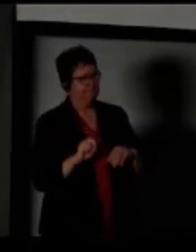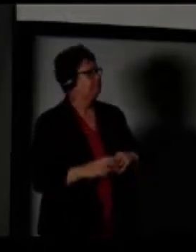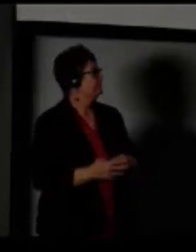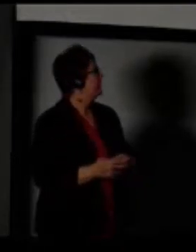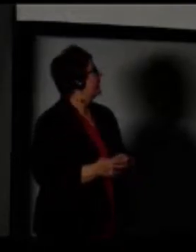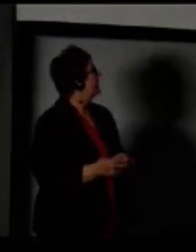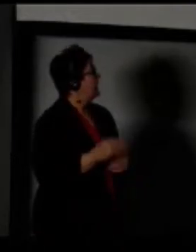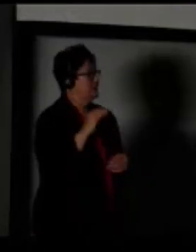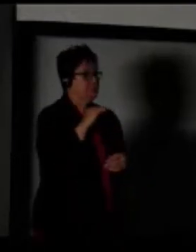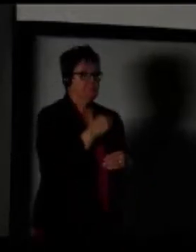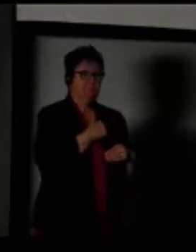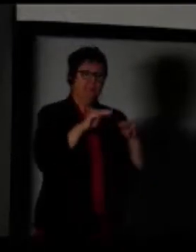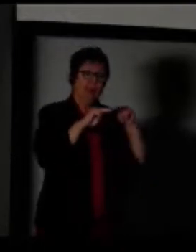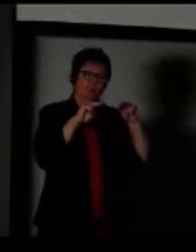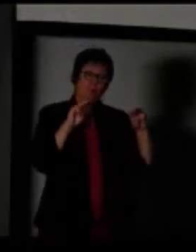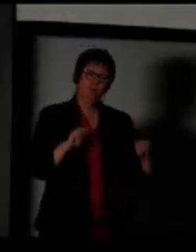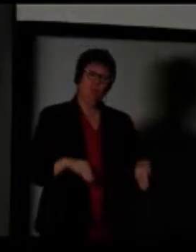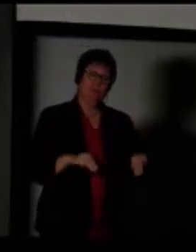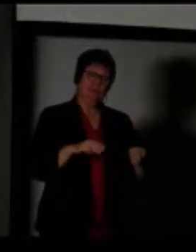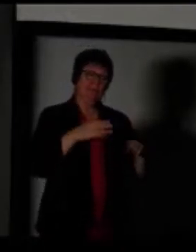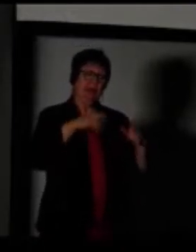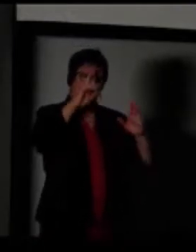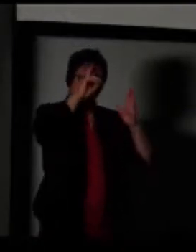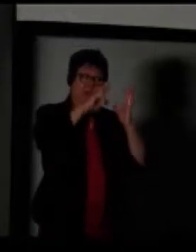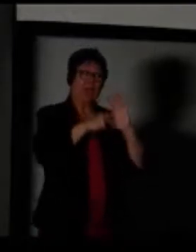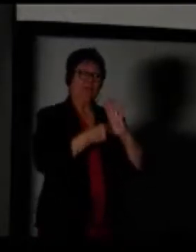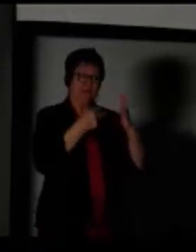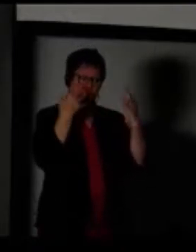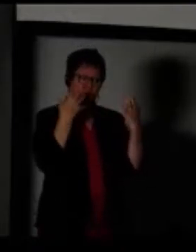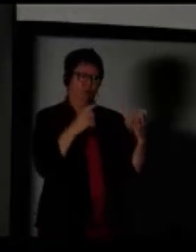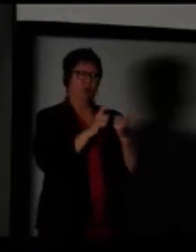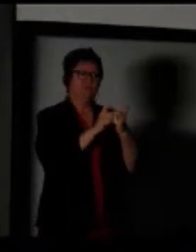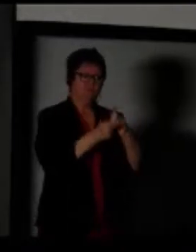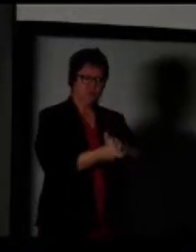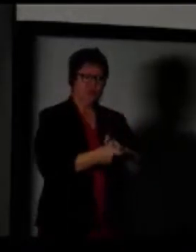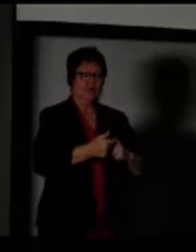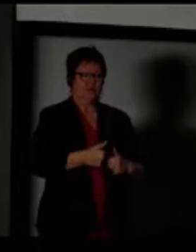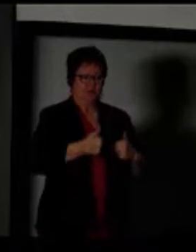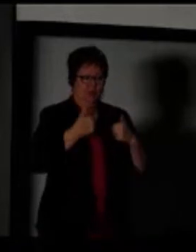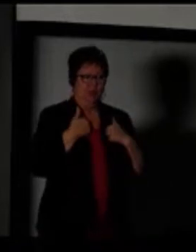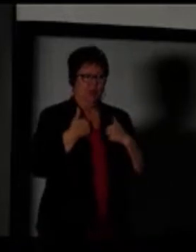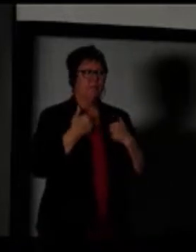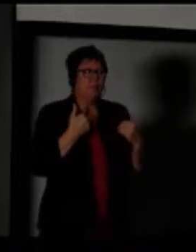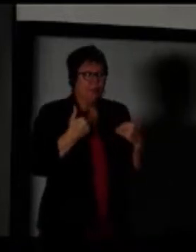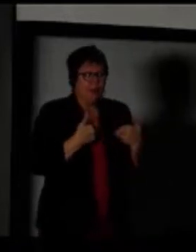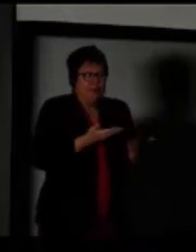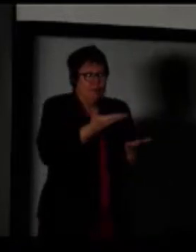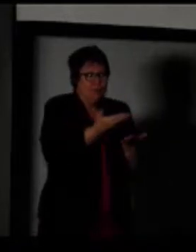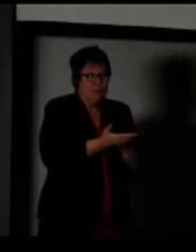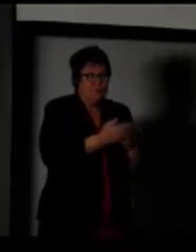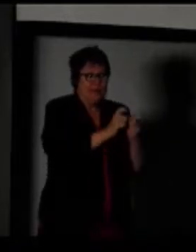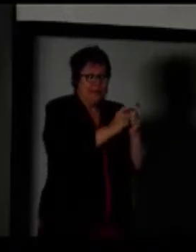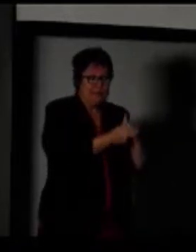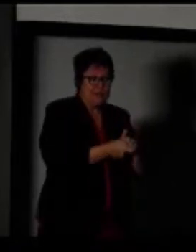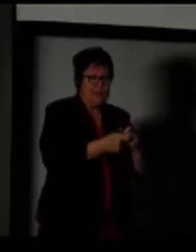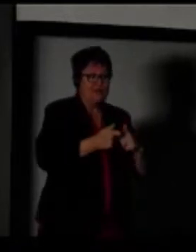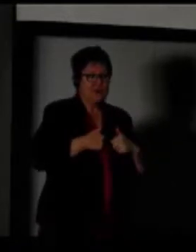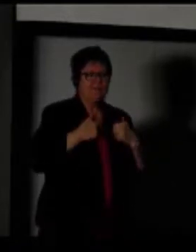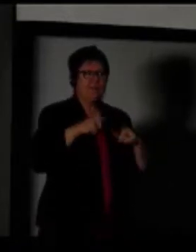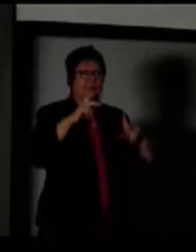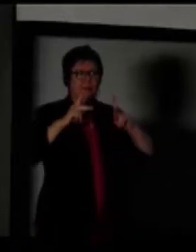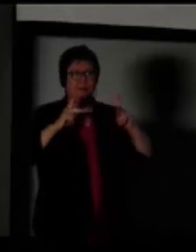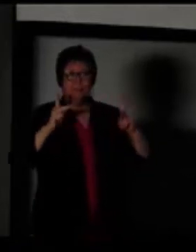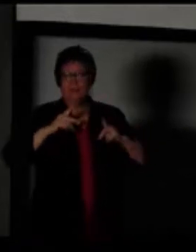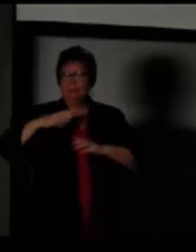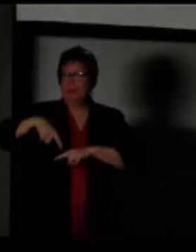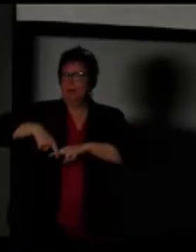Our museum, our intention is to change lives, and we have evidence that it does. We have people who are making pilgrimages to our